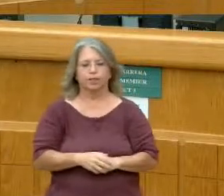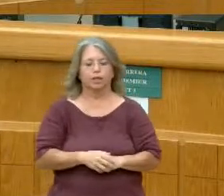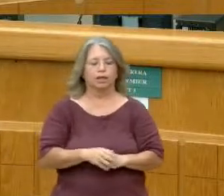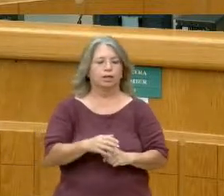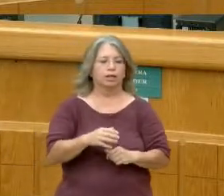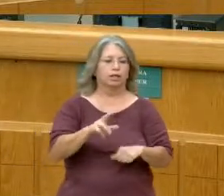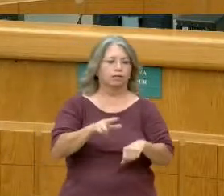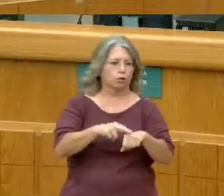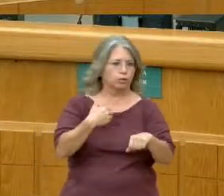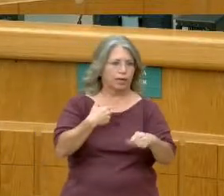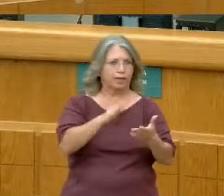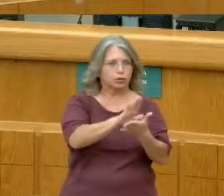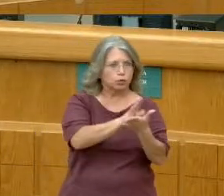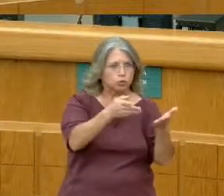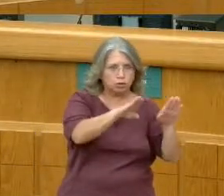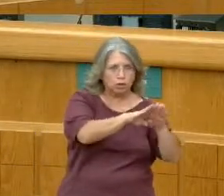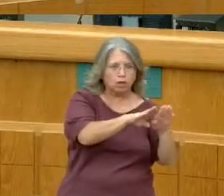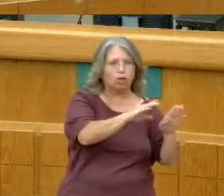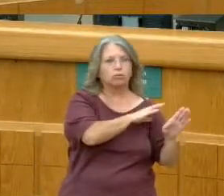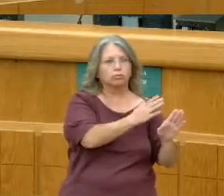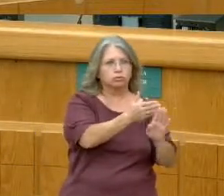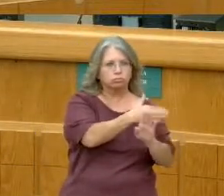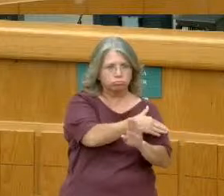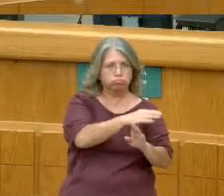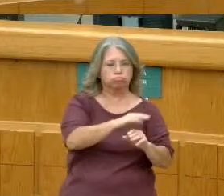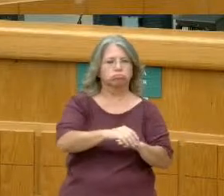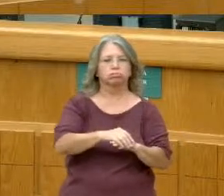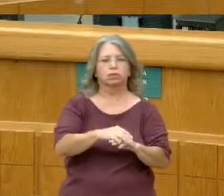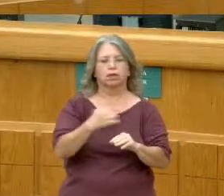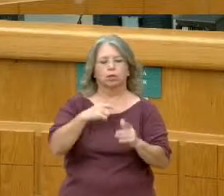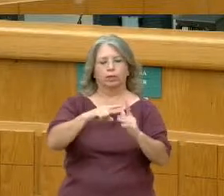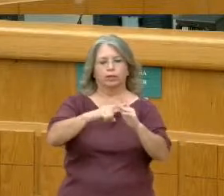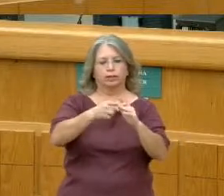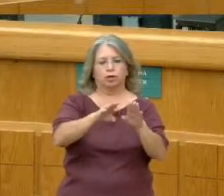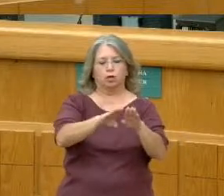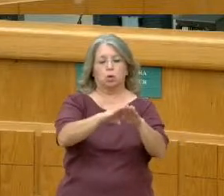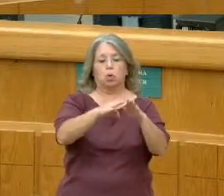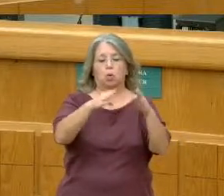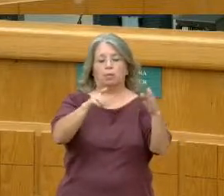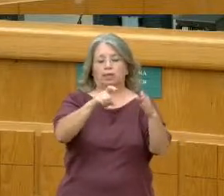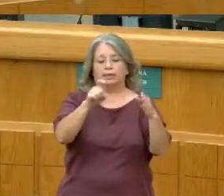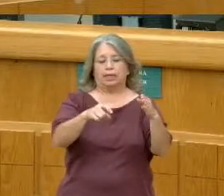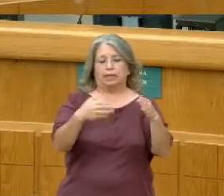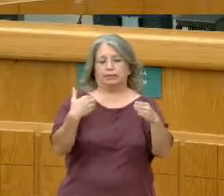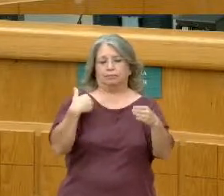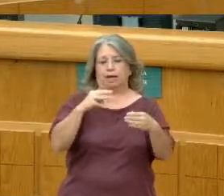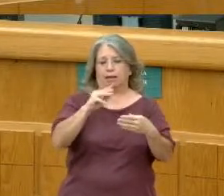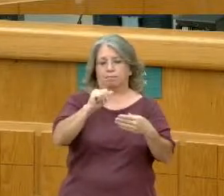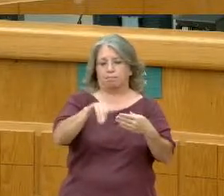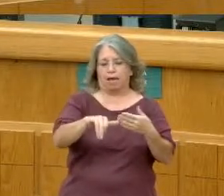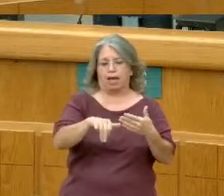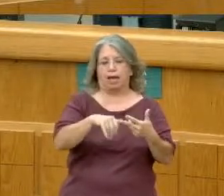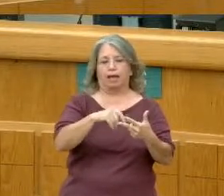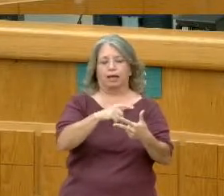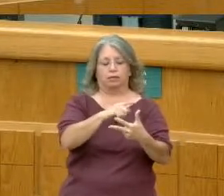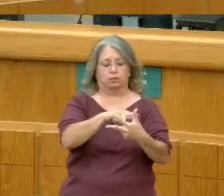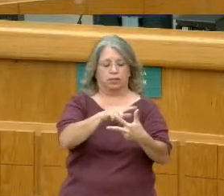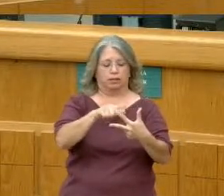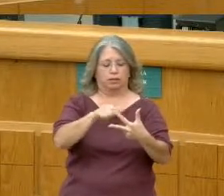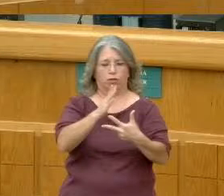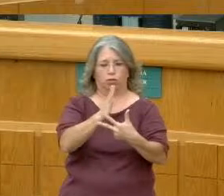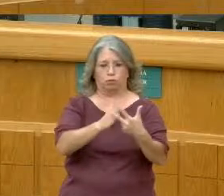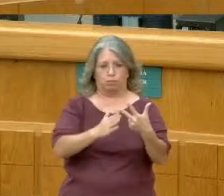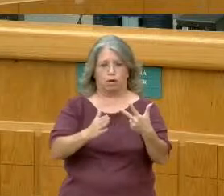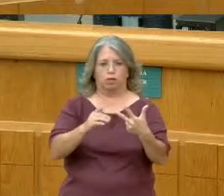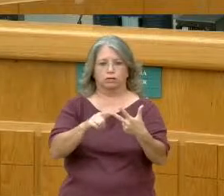We started to open Texas back in May and have stepped from Open Texas Phase 1 through 3. And on